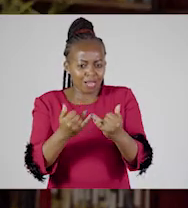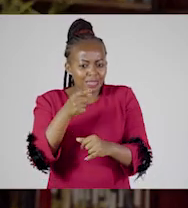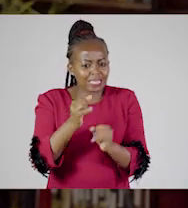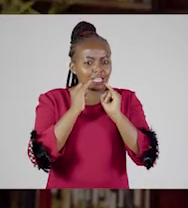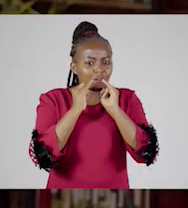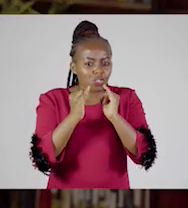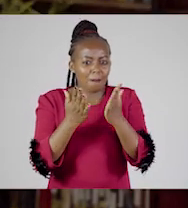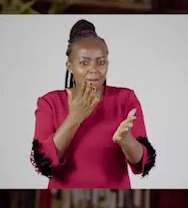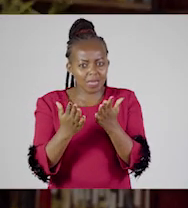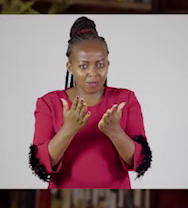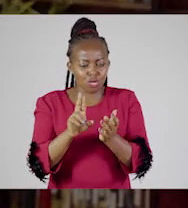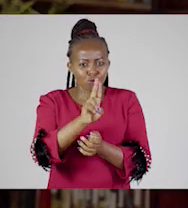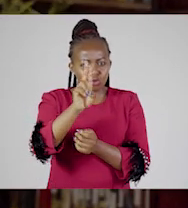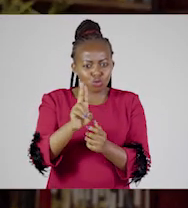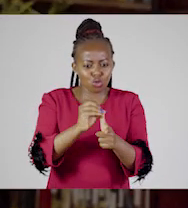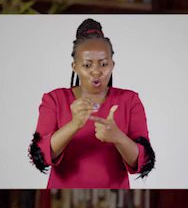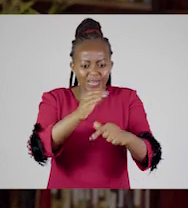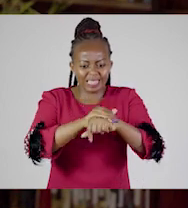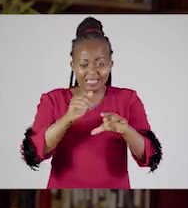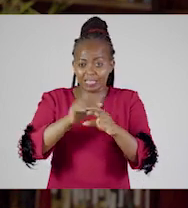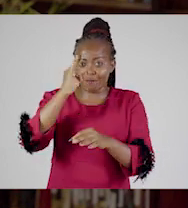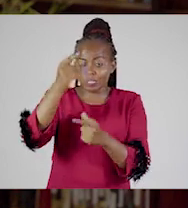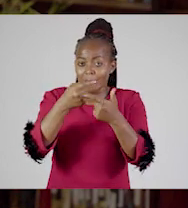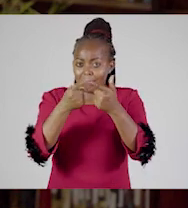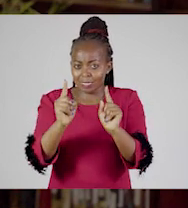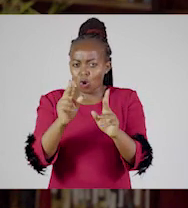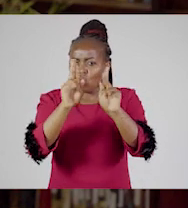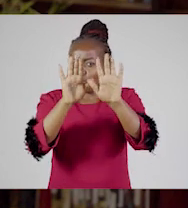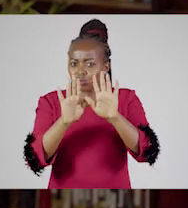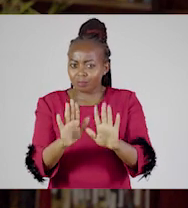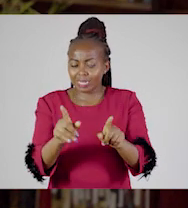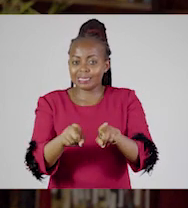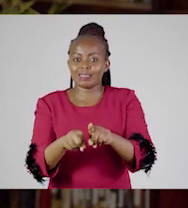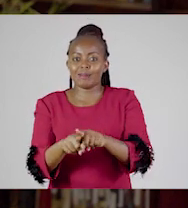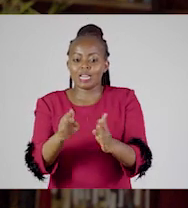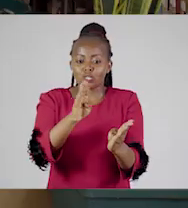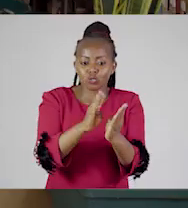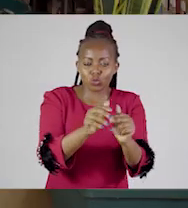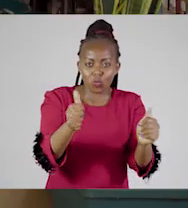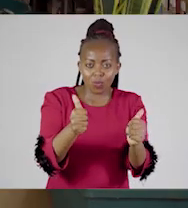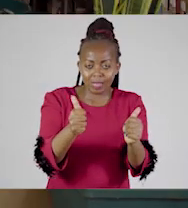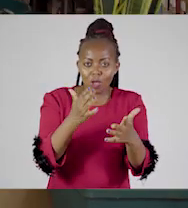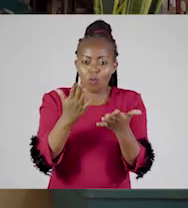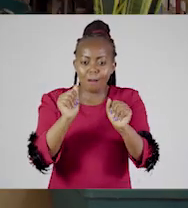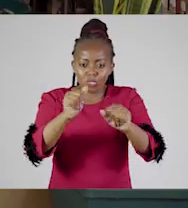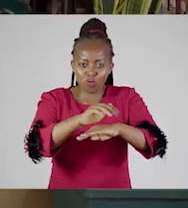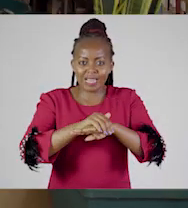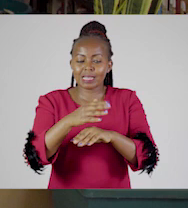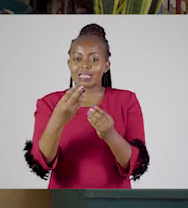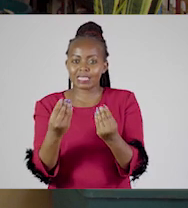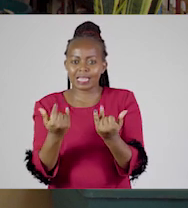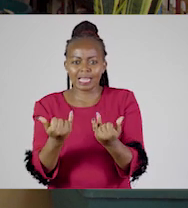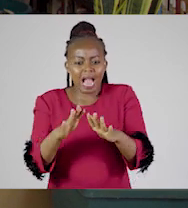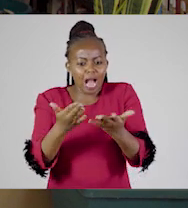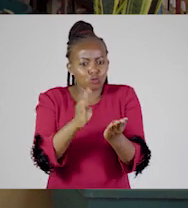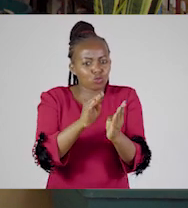such information may or may not be used or accessed in the future, but nonetheless, it is stored and preserved in an accessible format. How do we archive